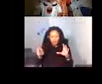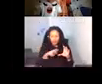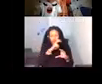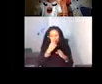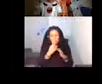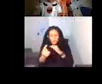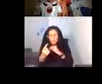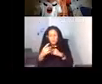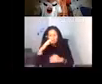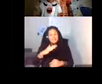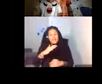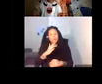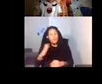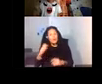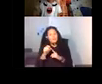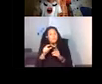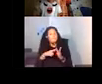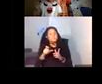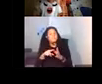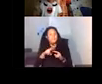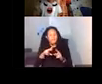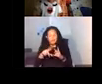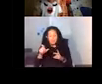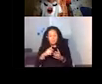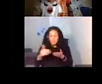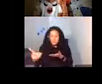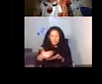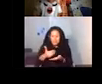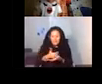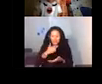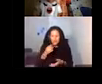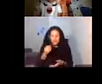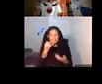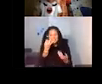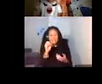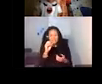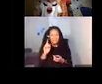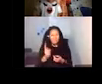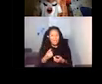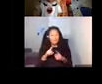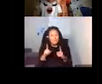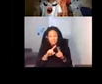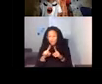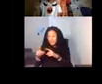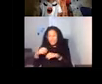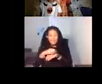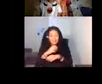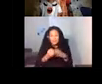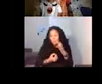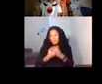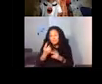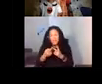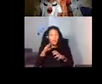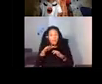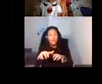expeditions in the Southwest Pacific. She collected around 70,000 specimens of insects, plants, and other